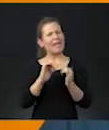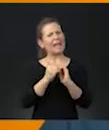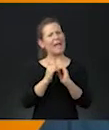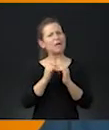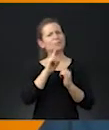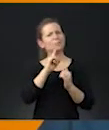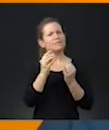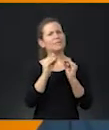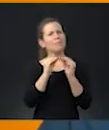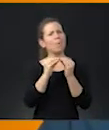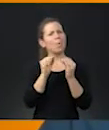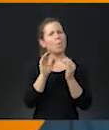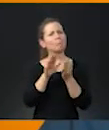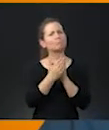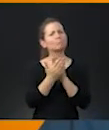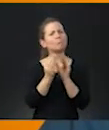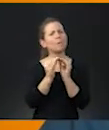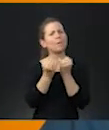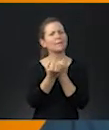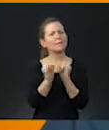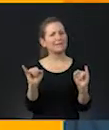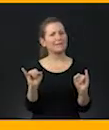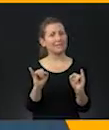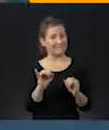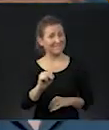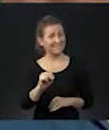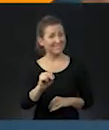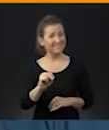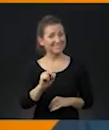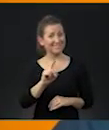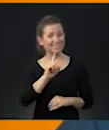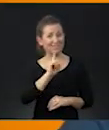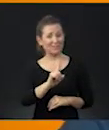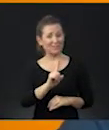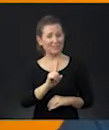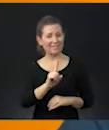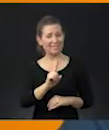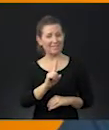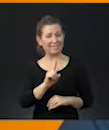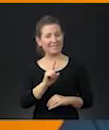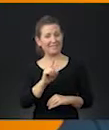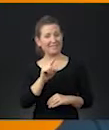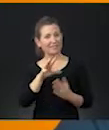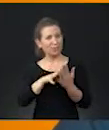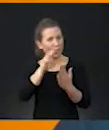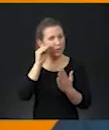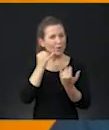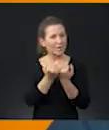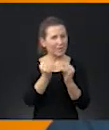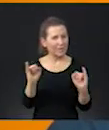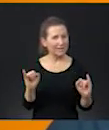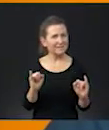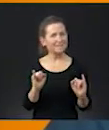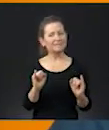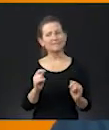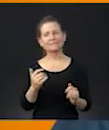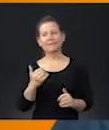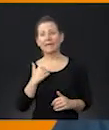just take notes, but at least to be more independent. It's really fun to be there, not only